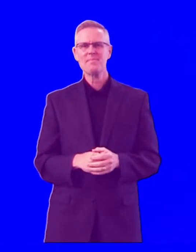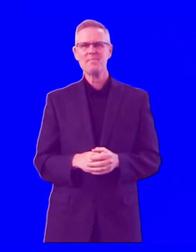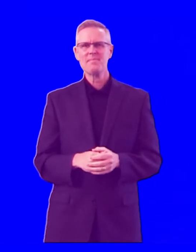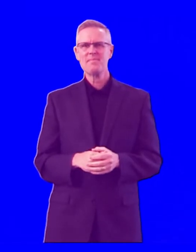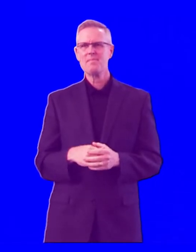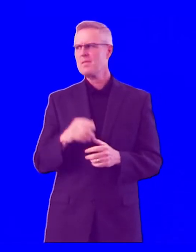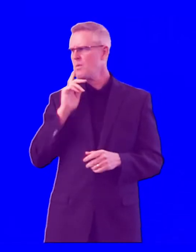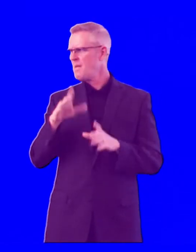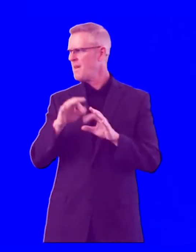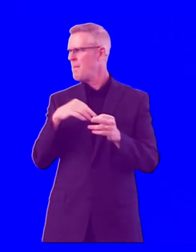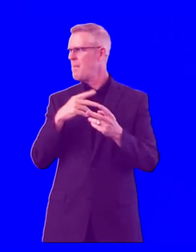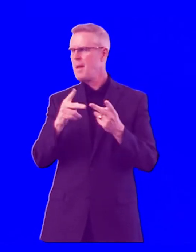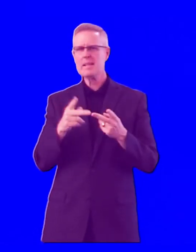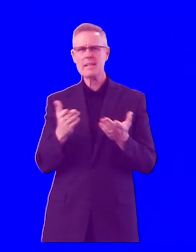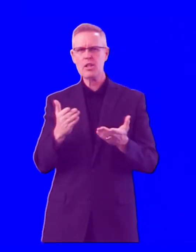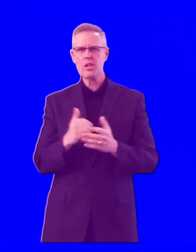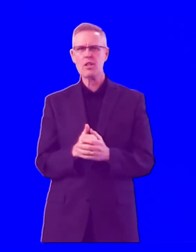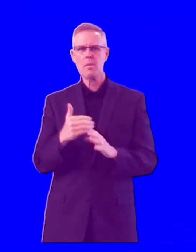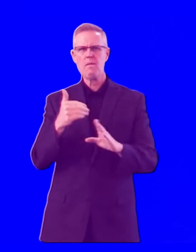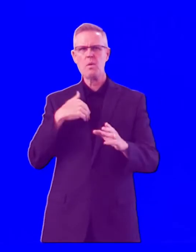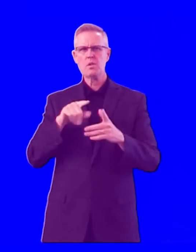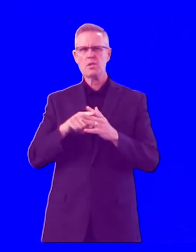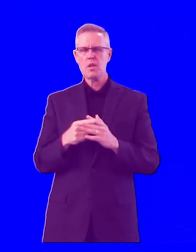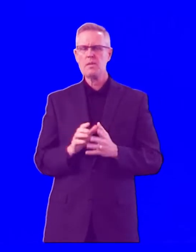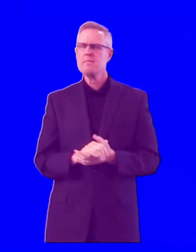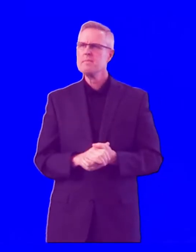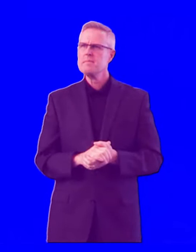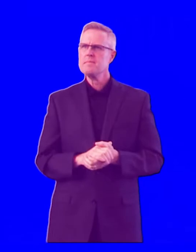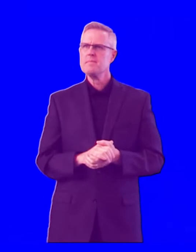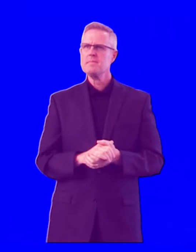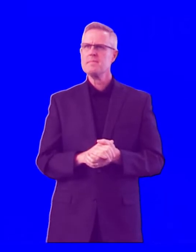So, let me find my place here before I get started.